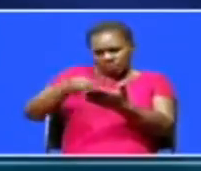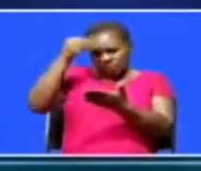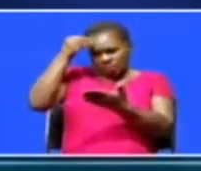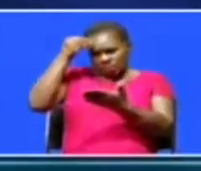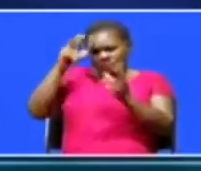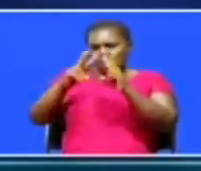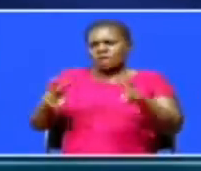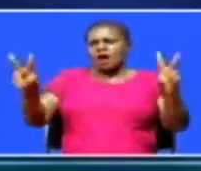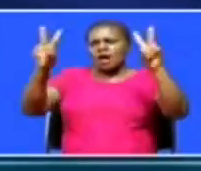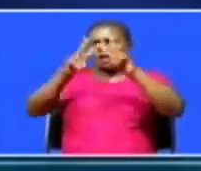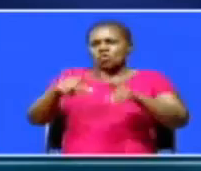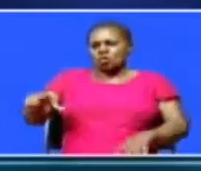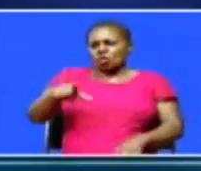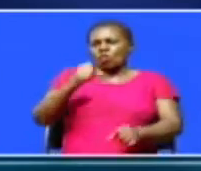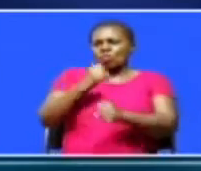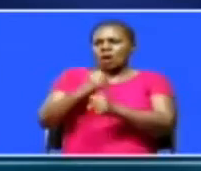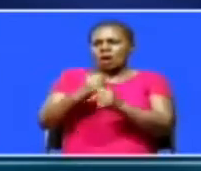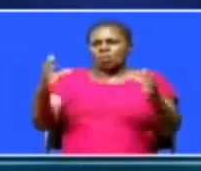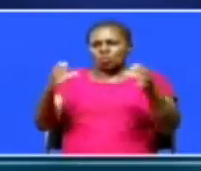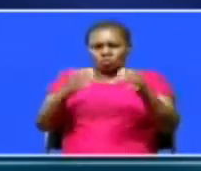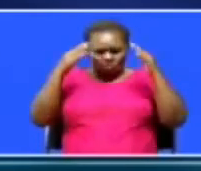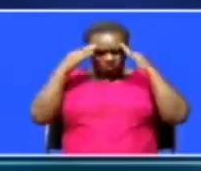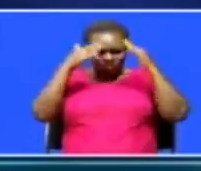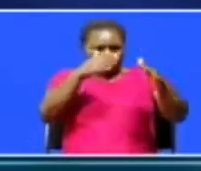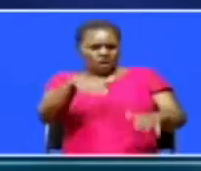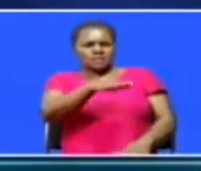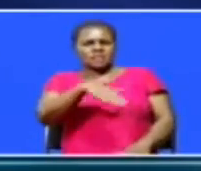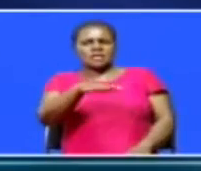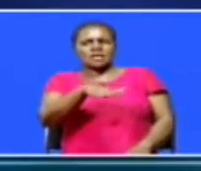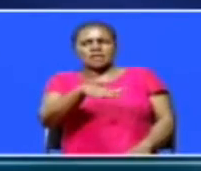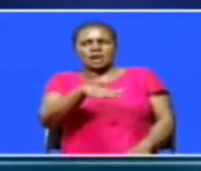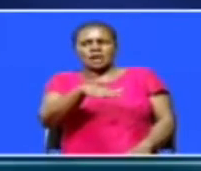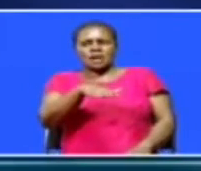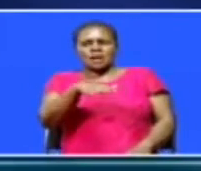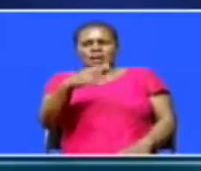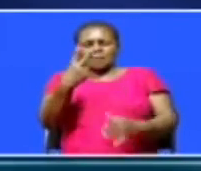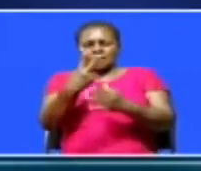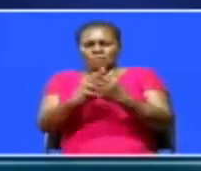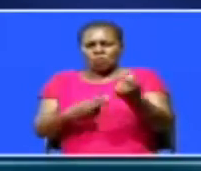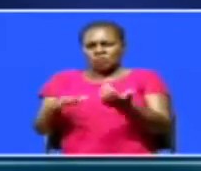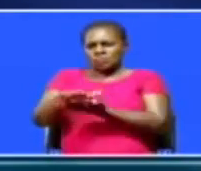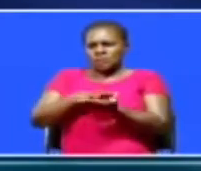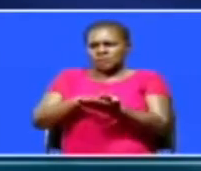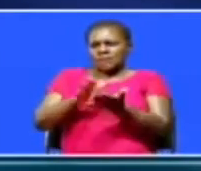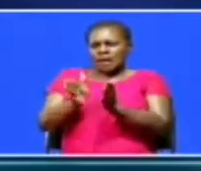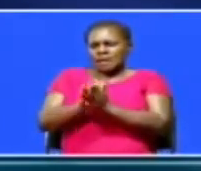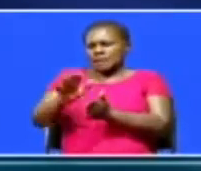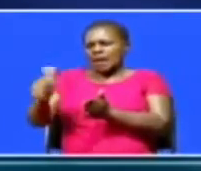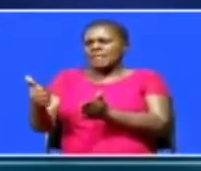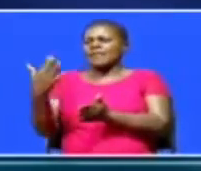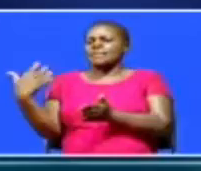immeasurable value of local workforce and prioritization of home sourcing of both basic and secondary